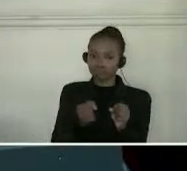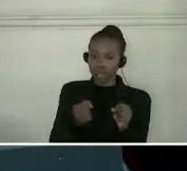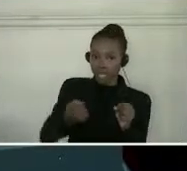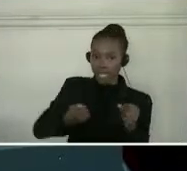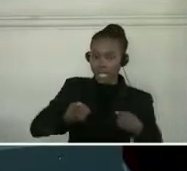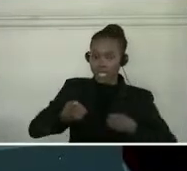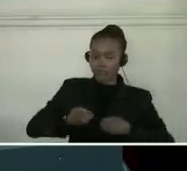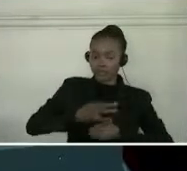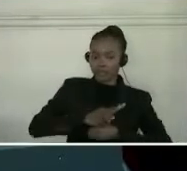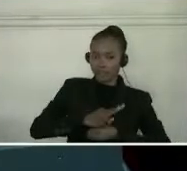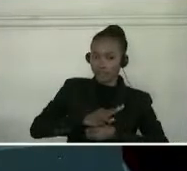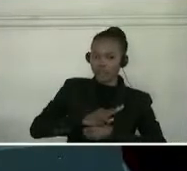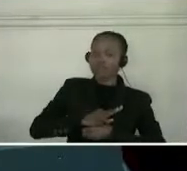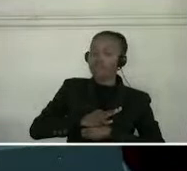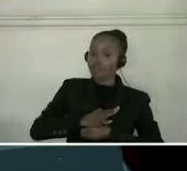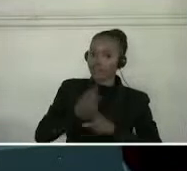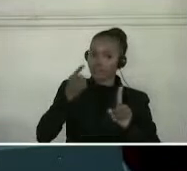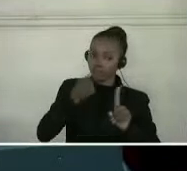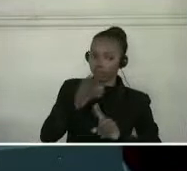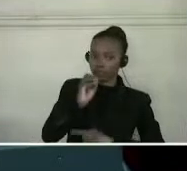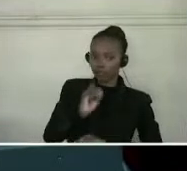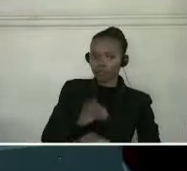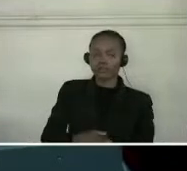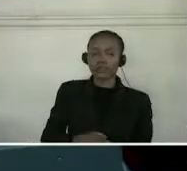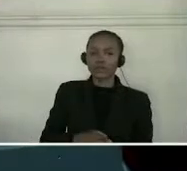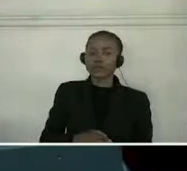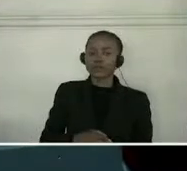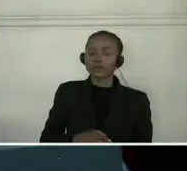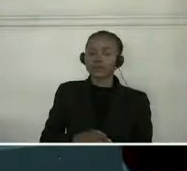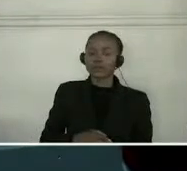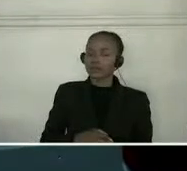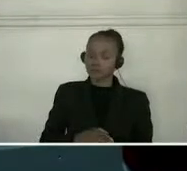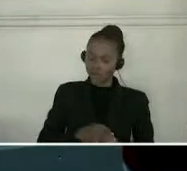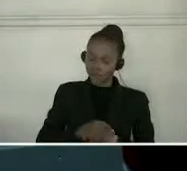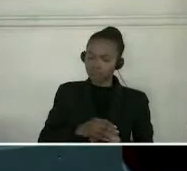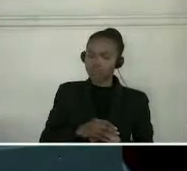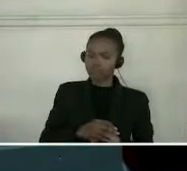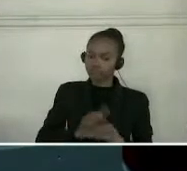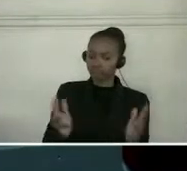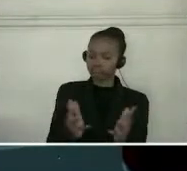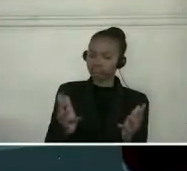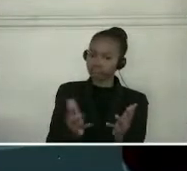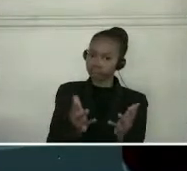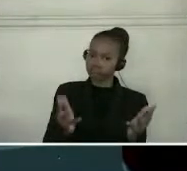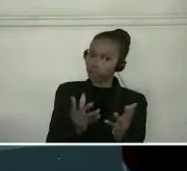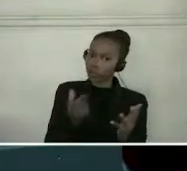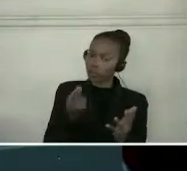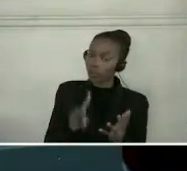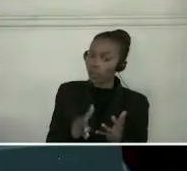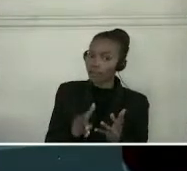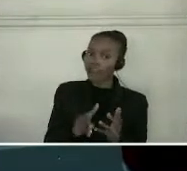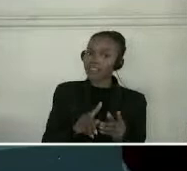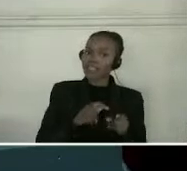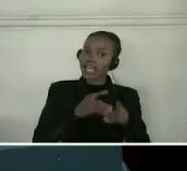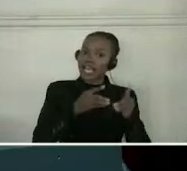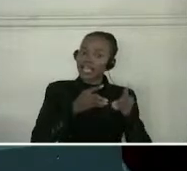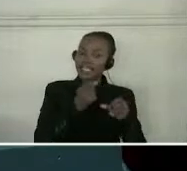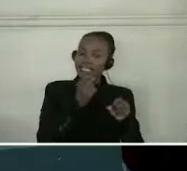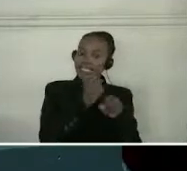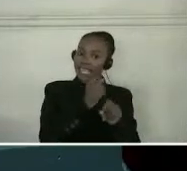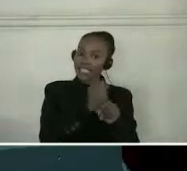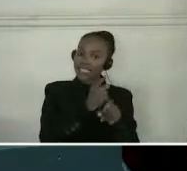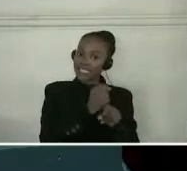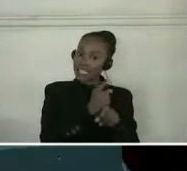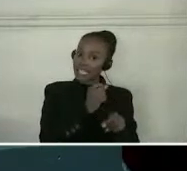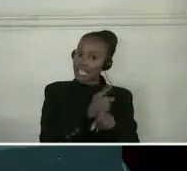promote health and wellness to the drivers within the taxi industry the program will also